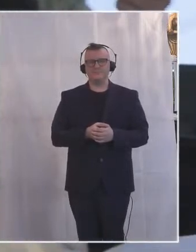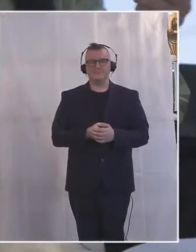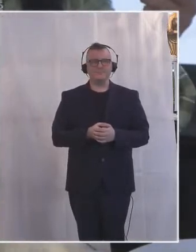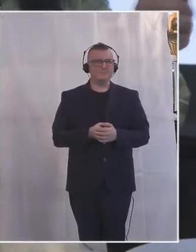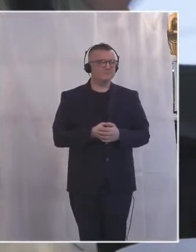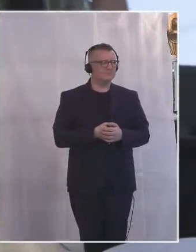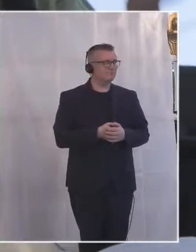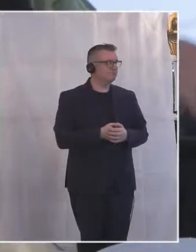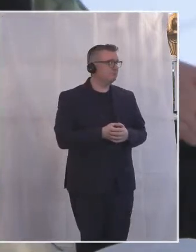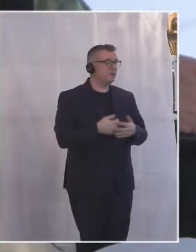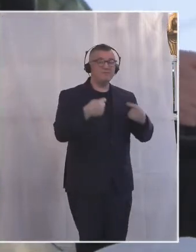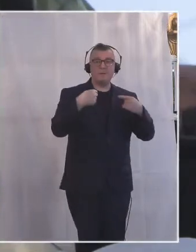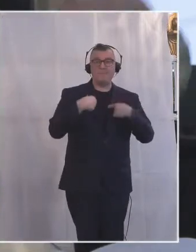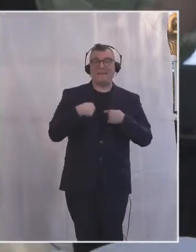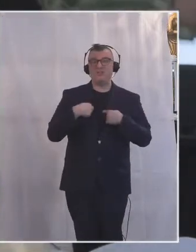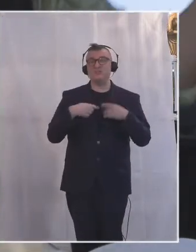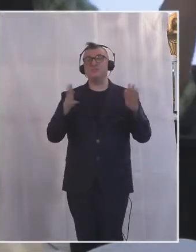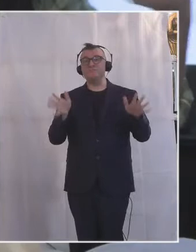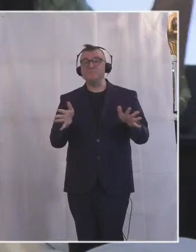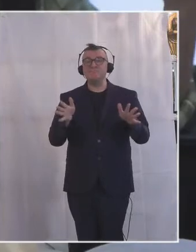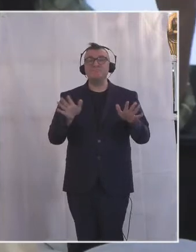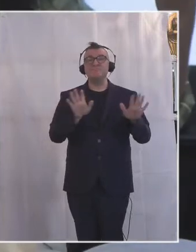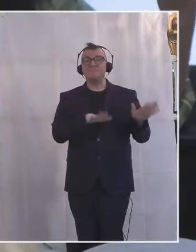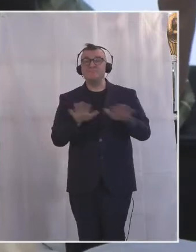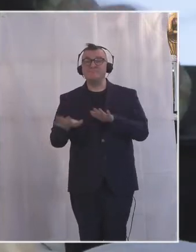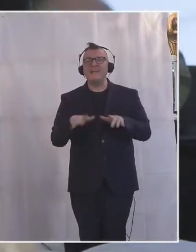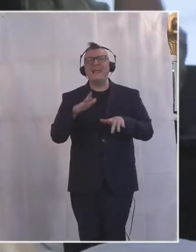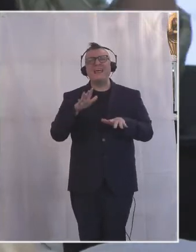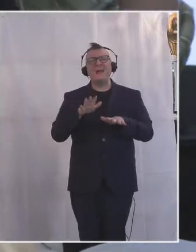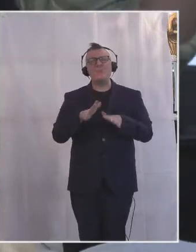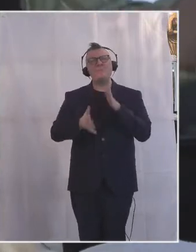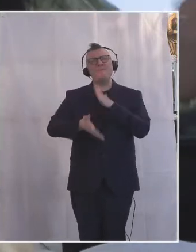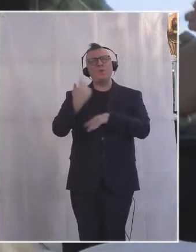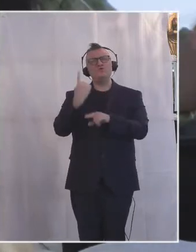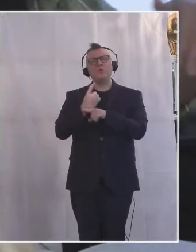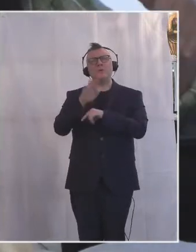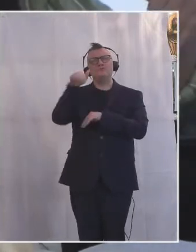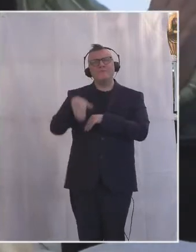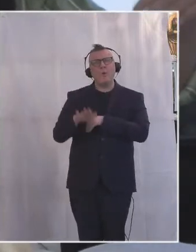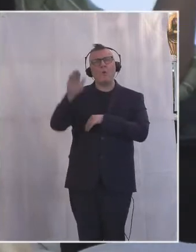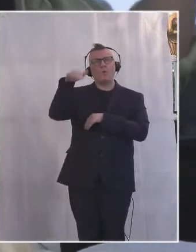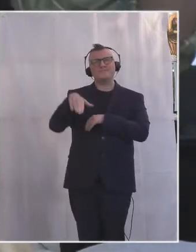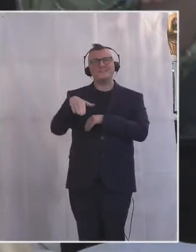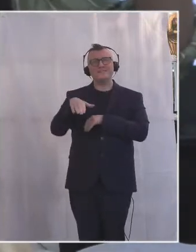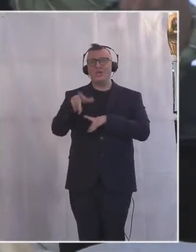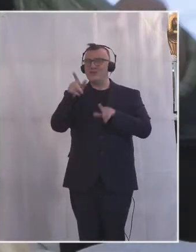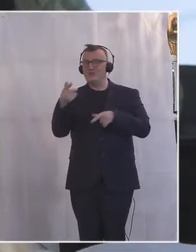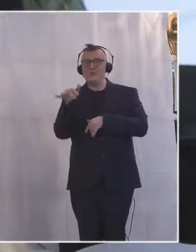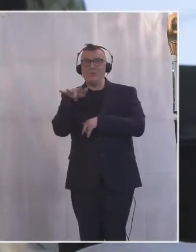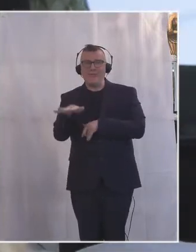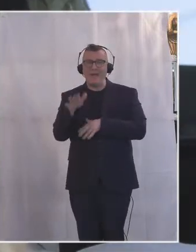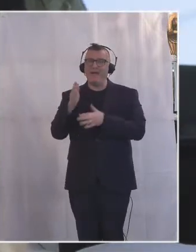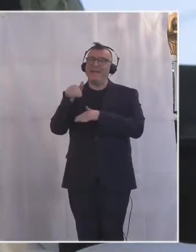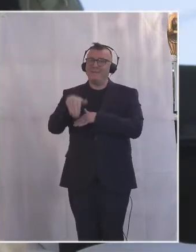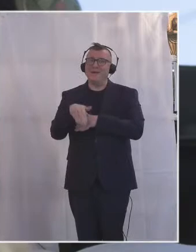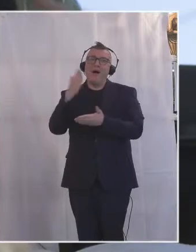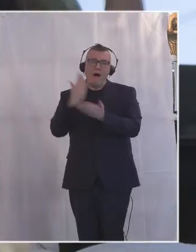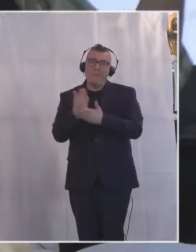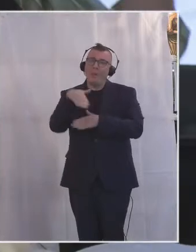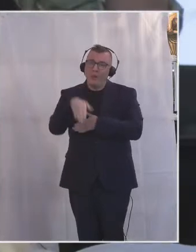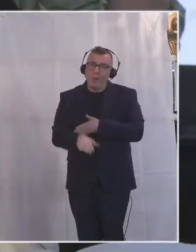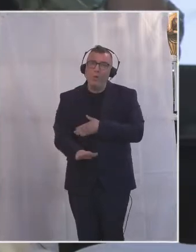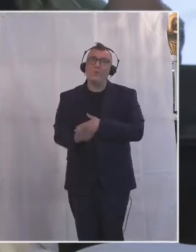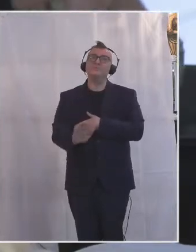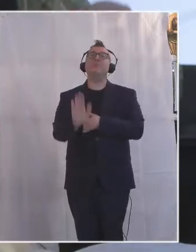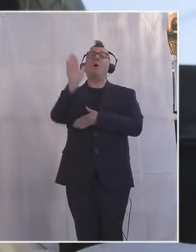I would say take it as it comes, so going back to the roller coaster theme, you're on the roller coaster, so there's going to be guaranteed lows, and there's going to